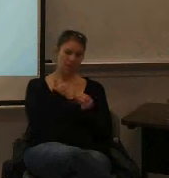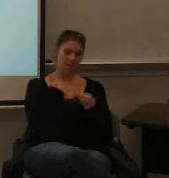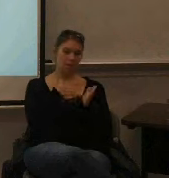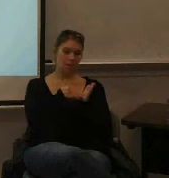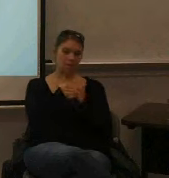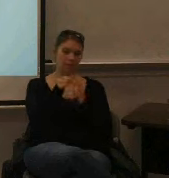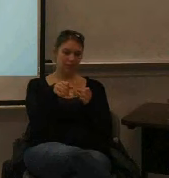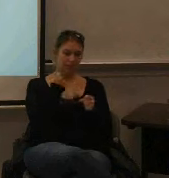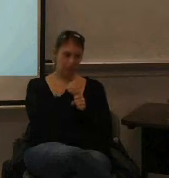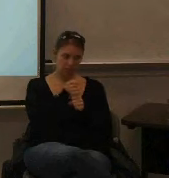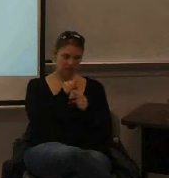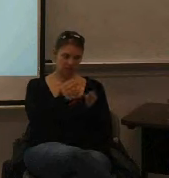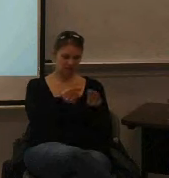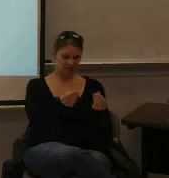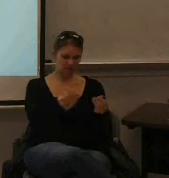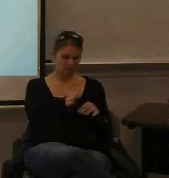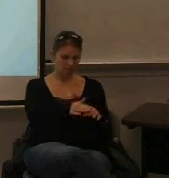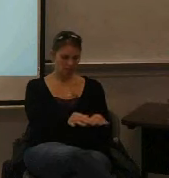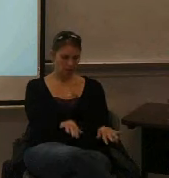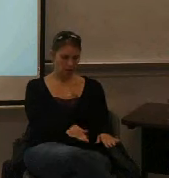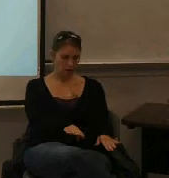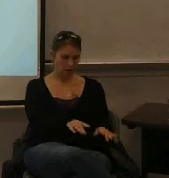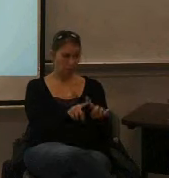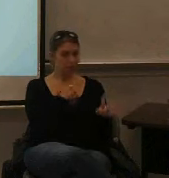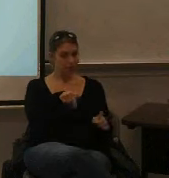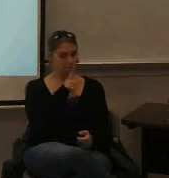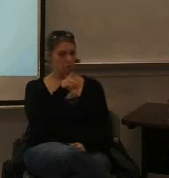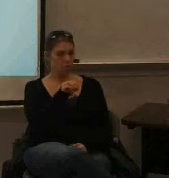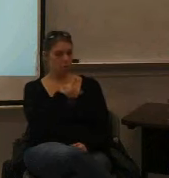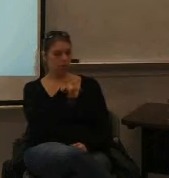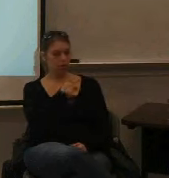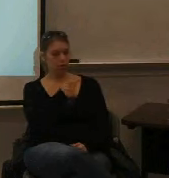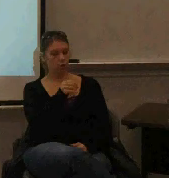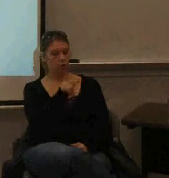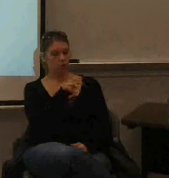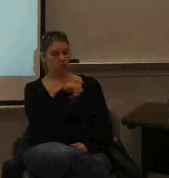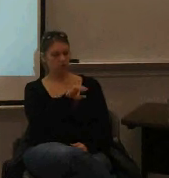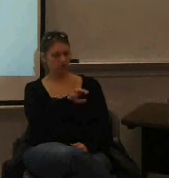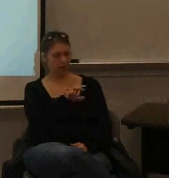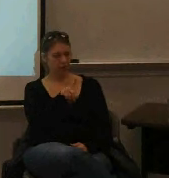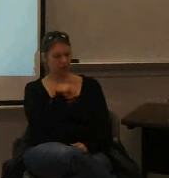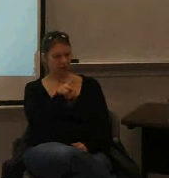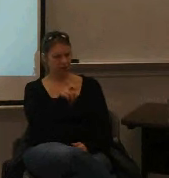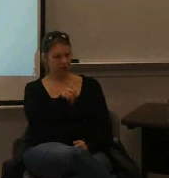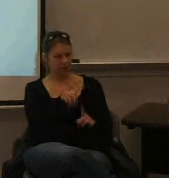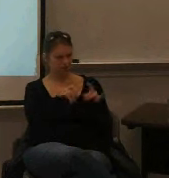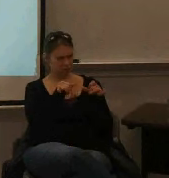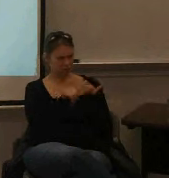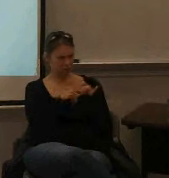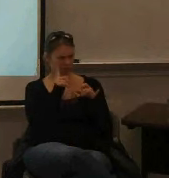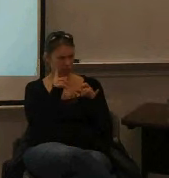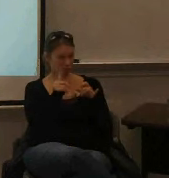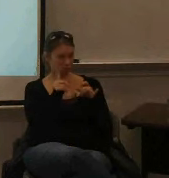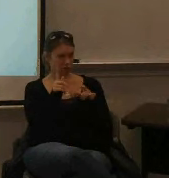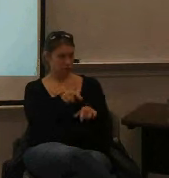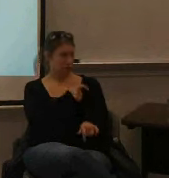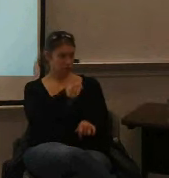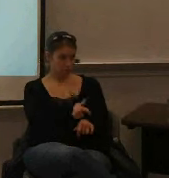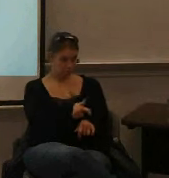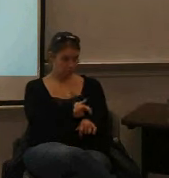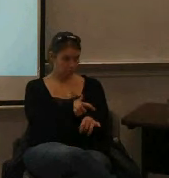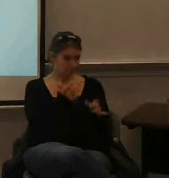them. Yet they are oligotrophic lakes, and they have remained oligotrophic lakes for some period of